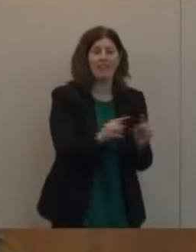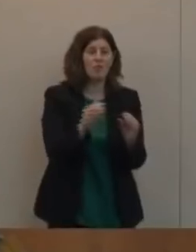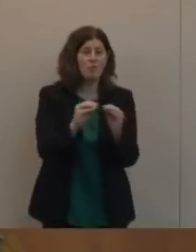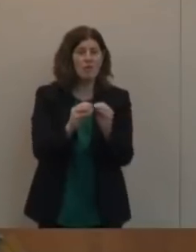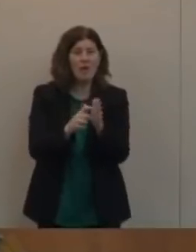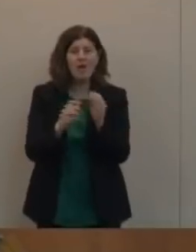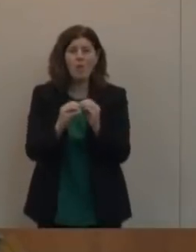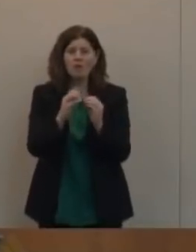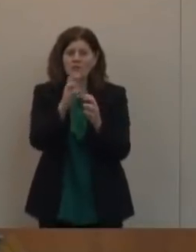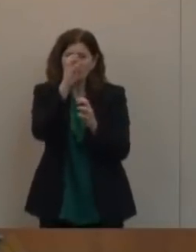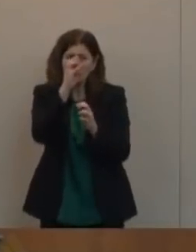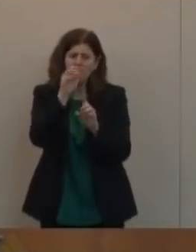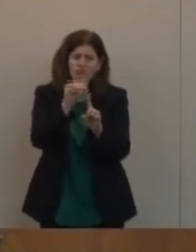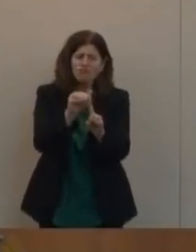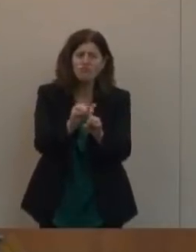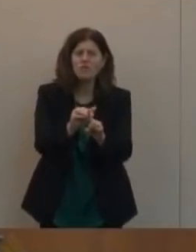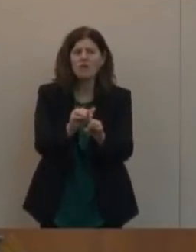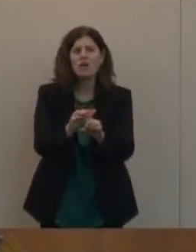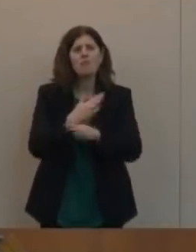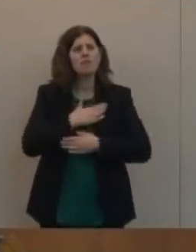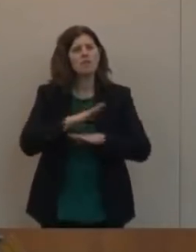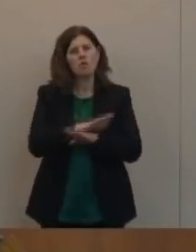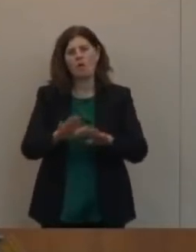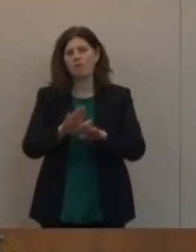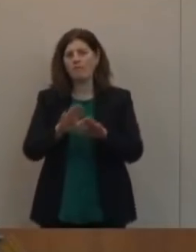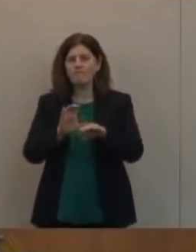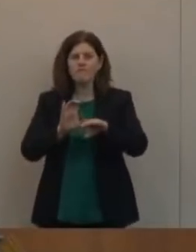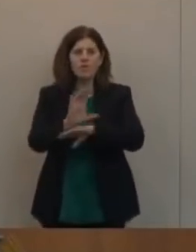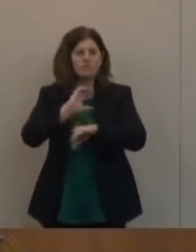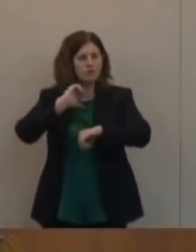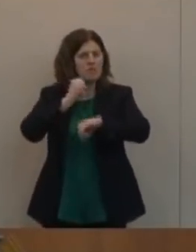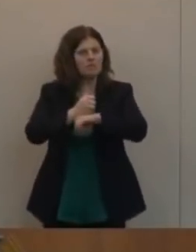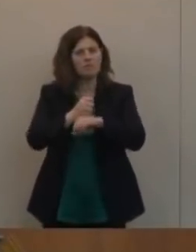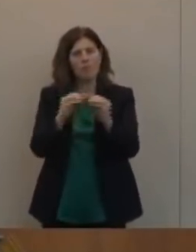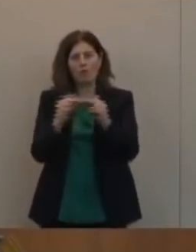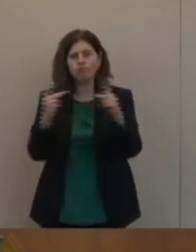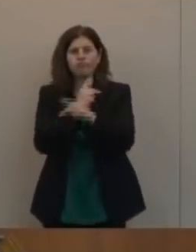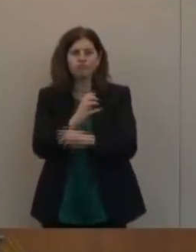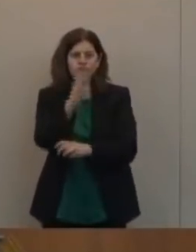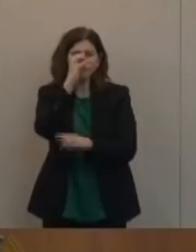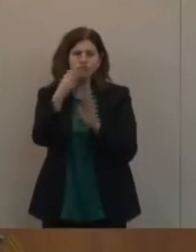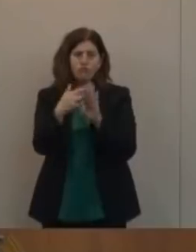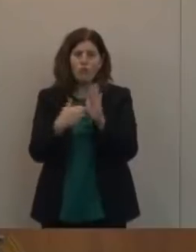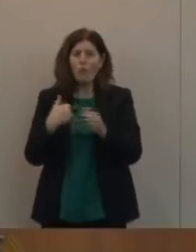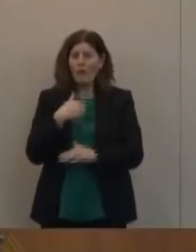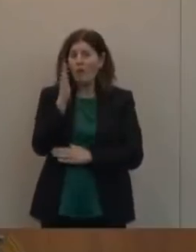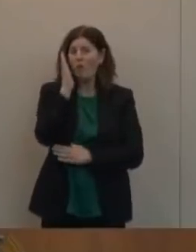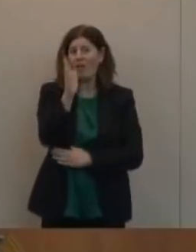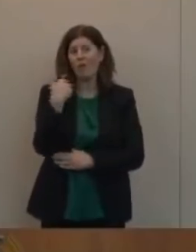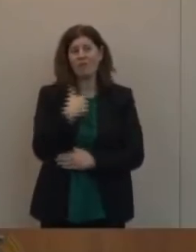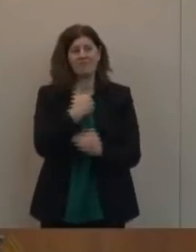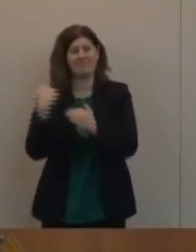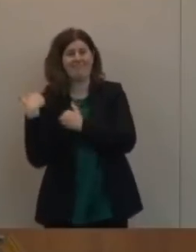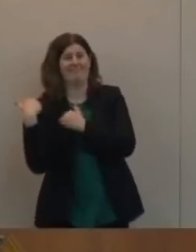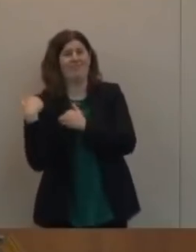tougher reminder, please don't put us in a position to do that, because we will. We